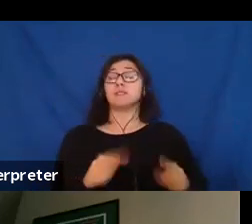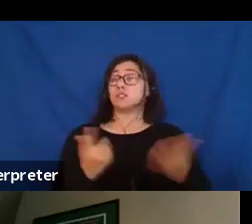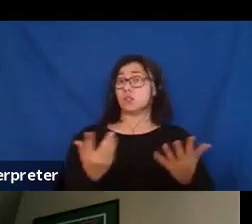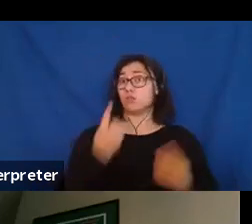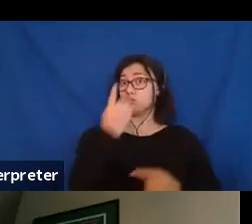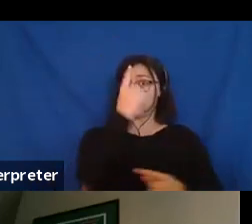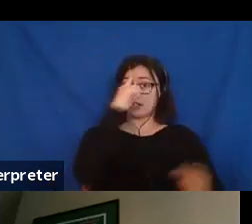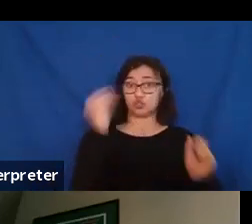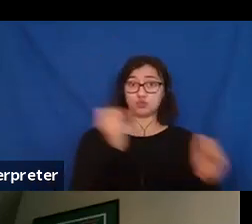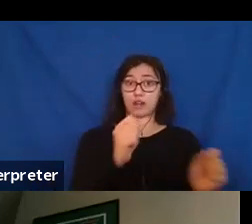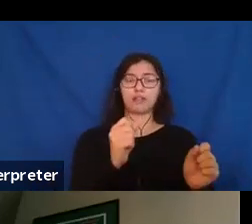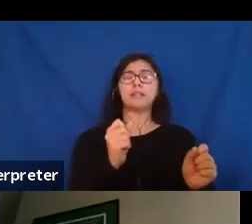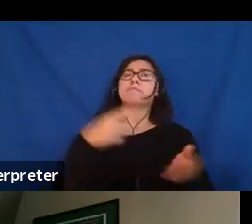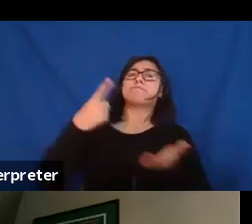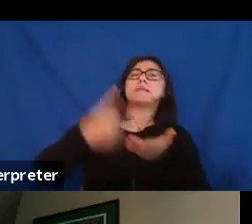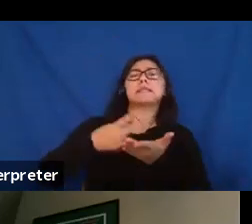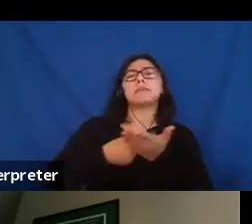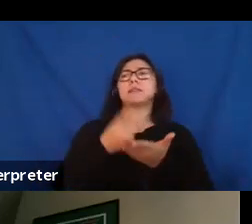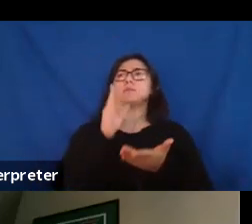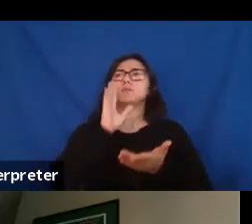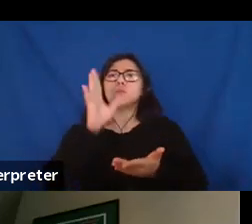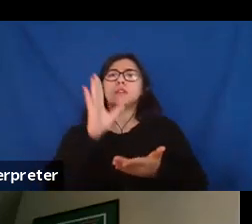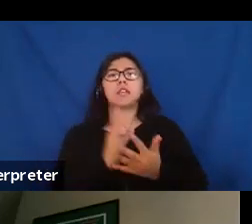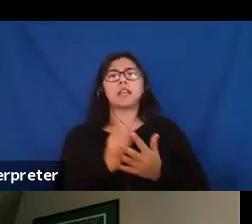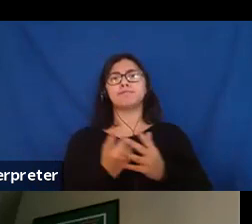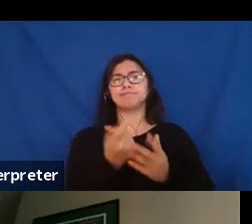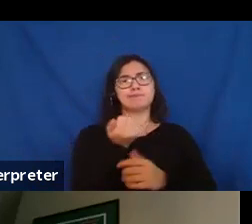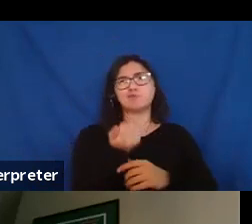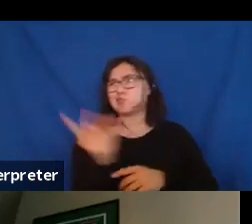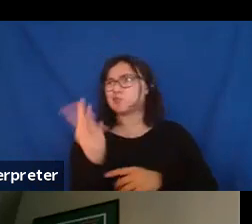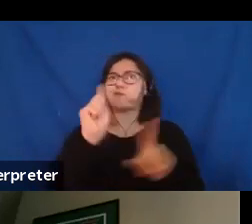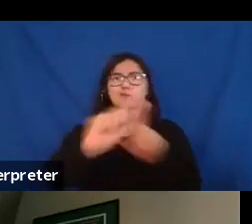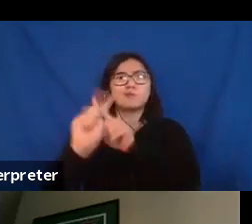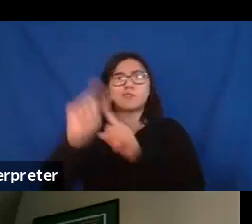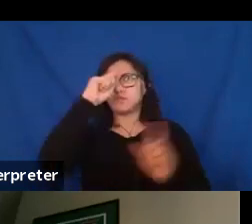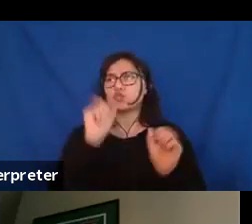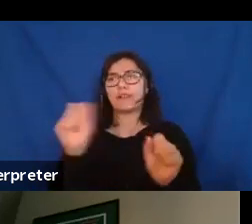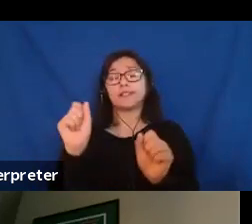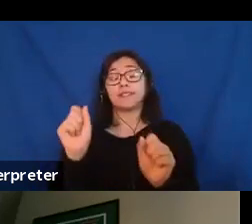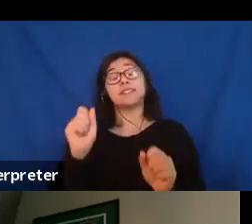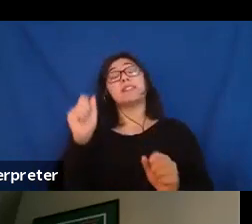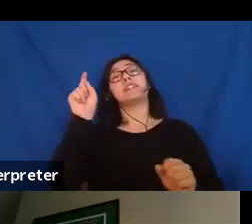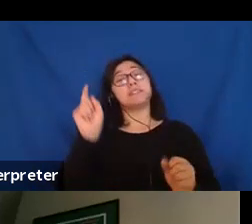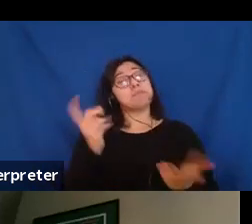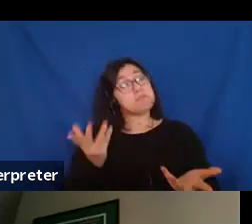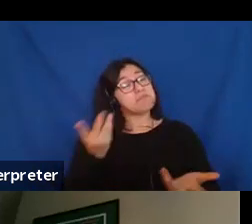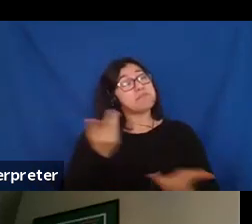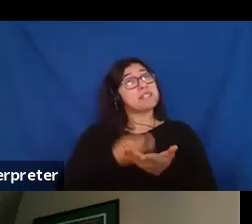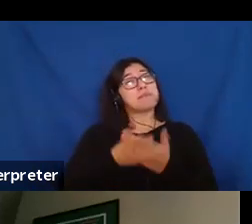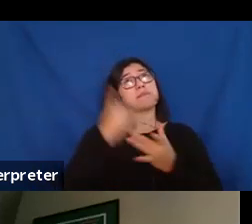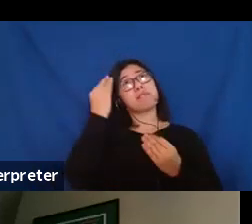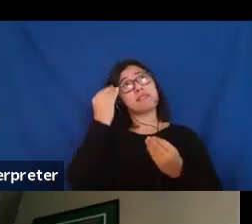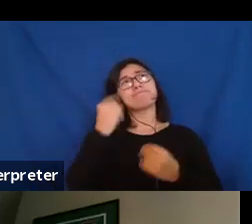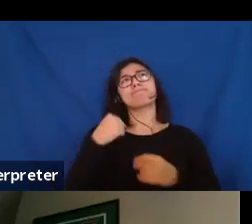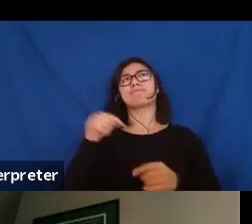We're talking about sometimes we might do multiple strategies. And sometimes we need to be strategic and think, okay, in this moment, I'm going to be